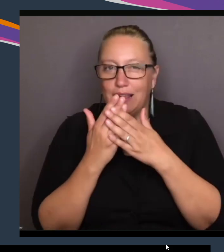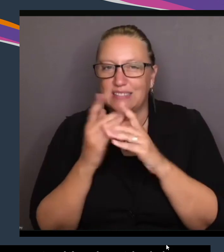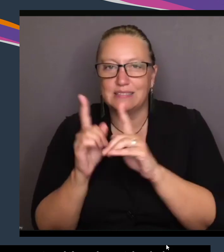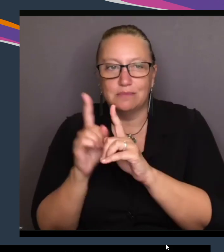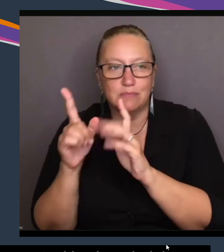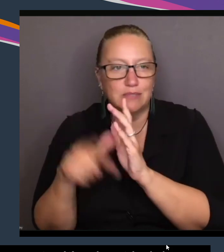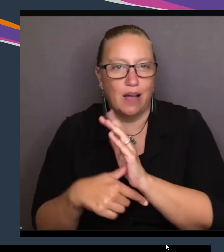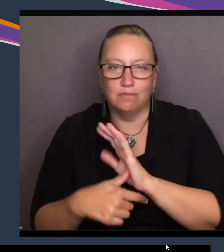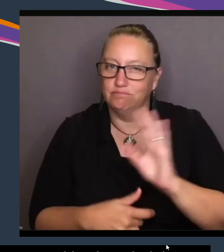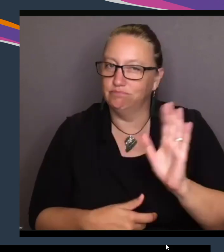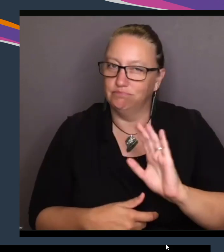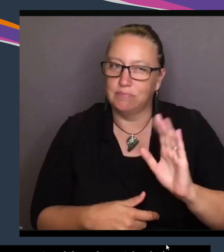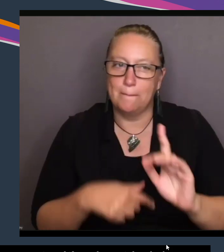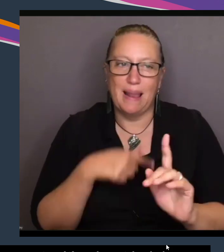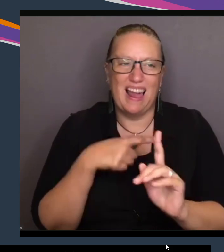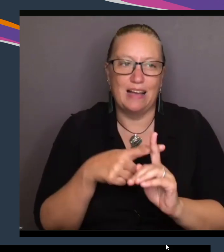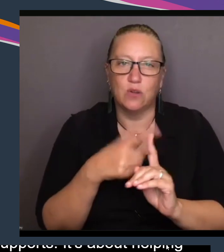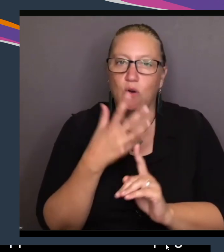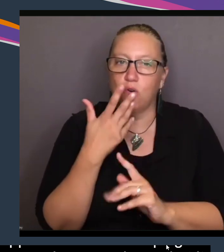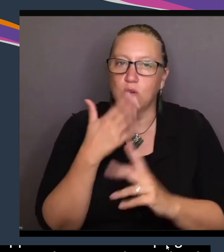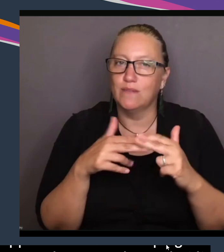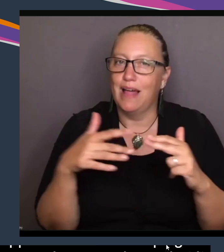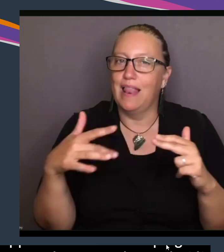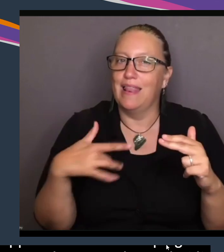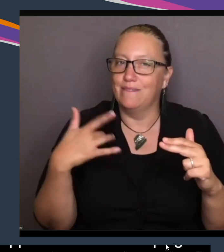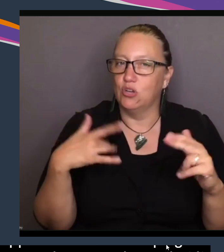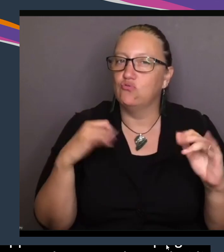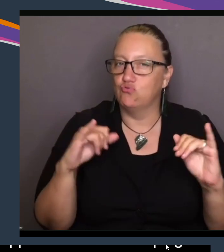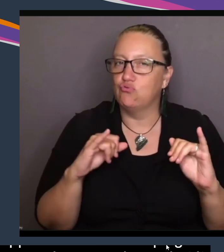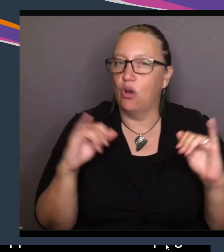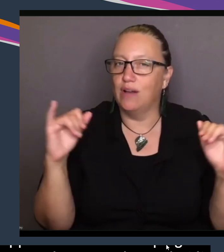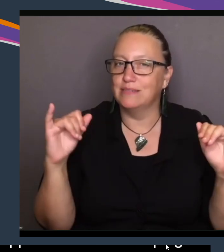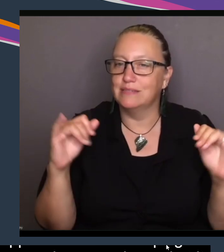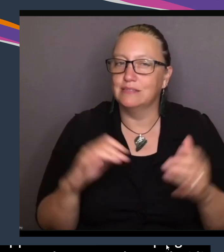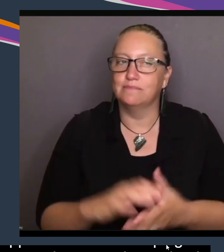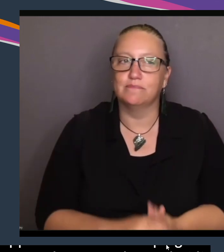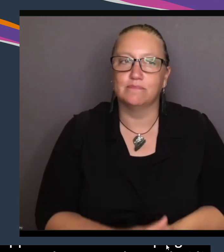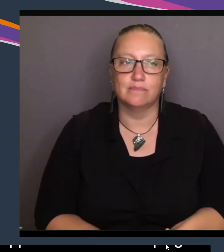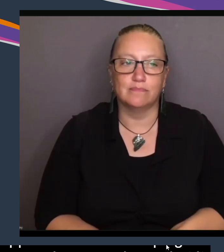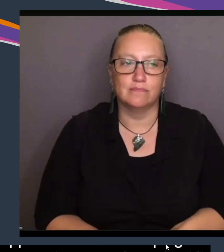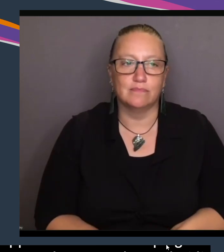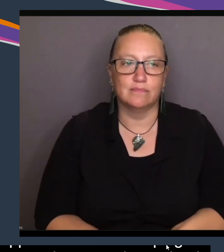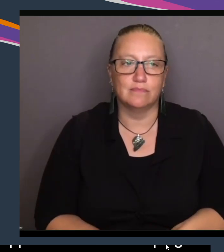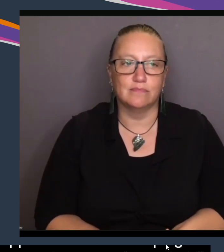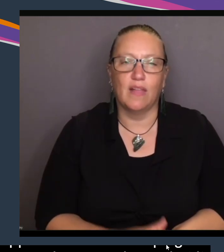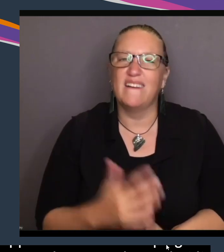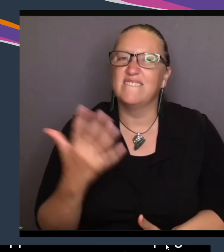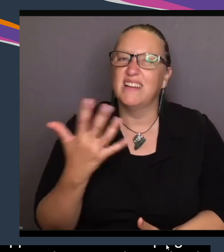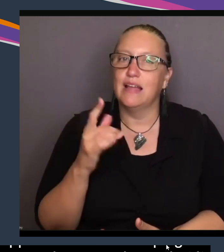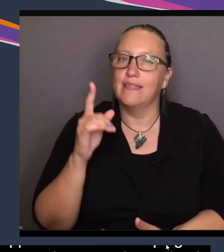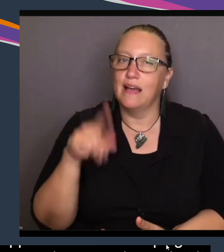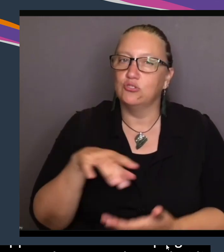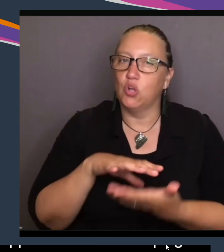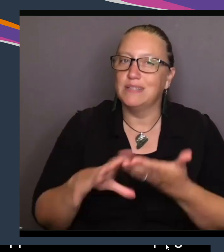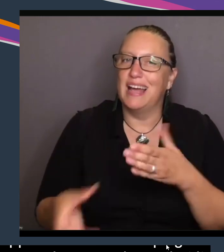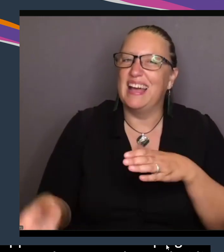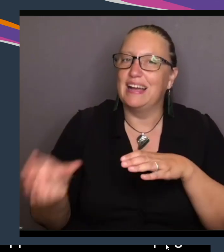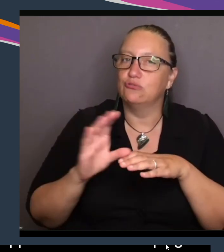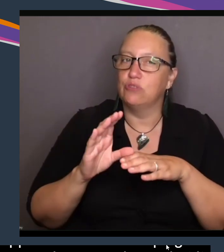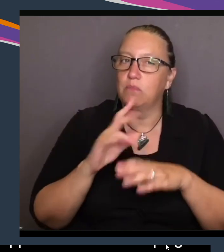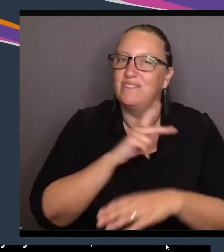the cost of living crisis. And then up to $15,000 flexible funding to support their research and professional